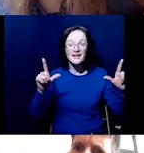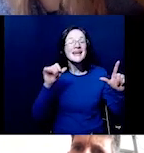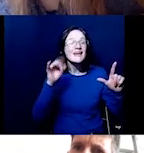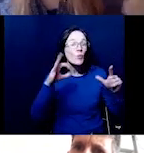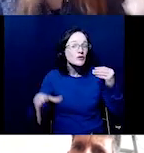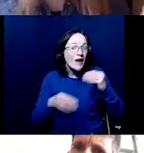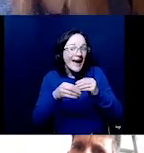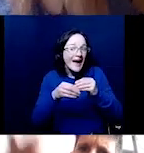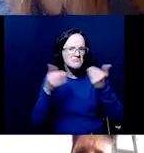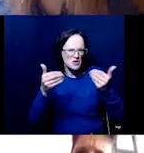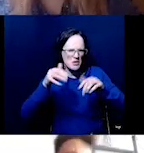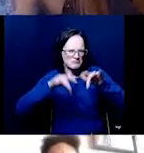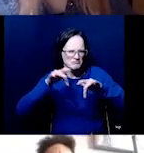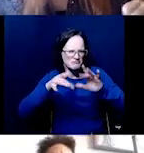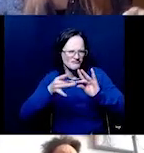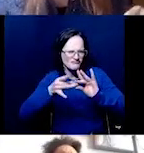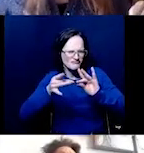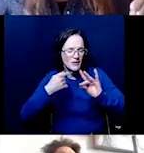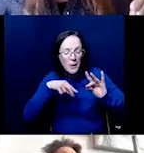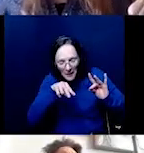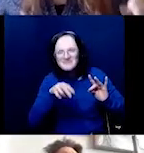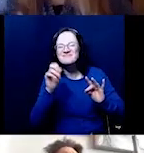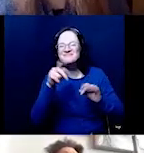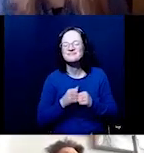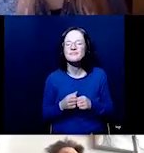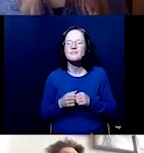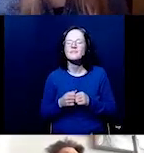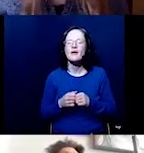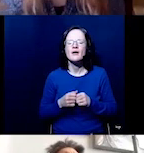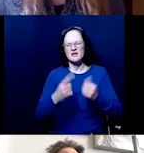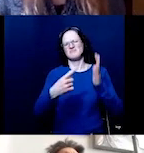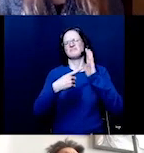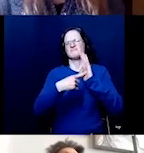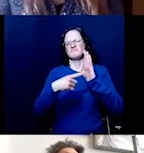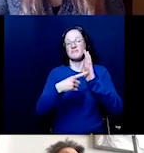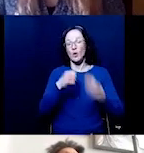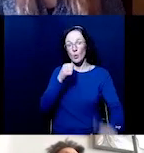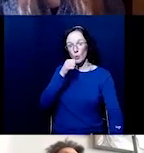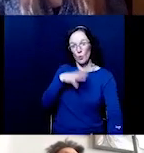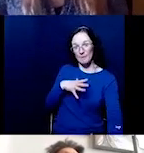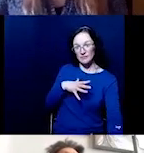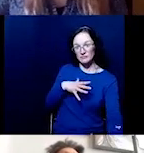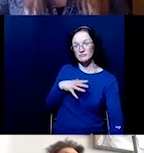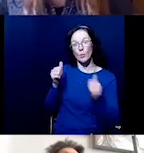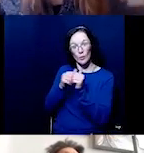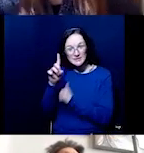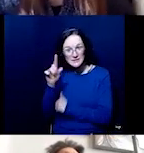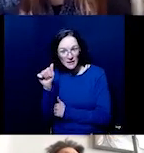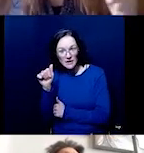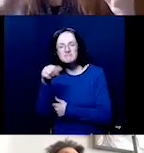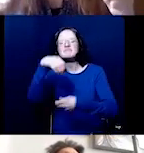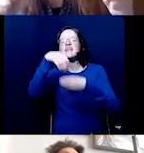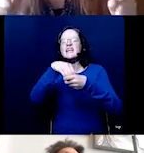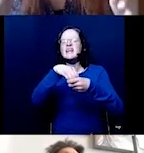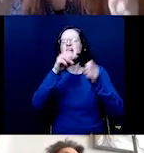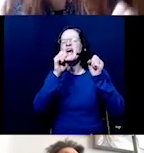add in, I'll look at what you're adding in. So I'm gonna give the example of being a woman with a disability in education. So I'm